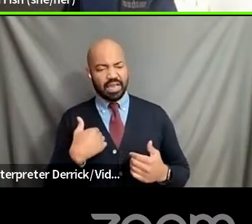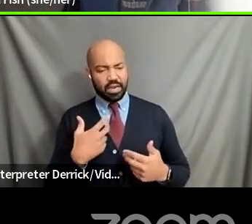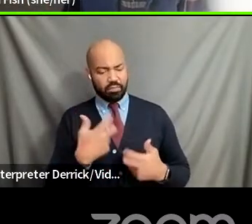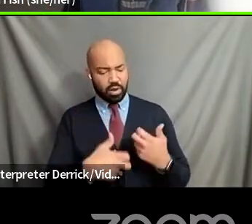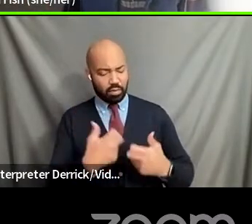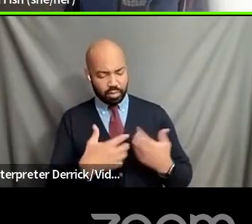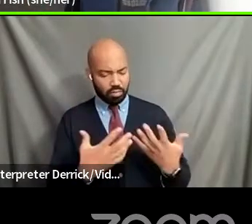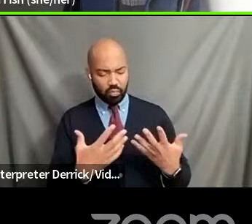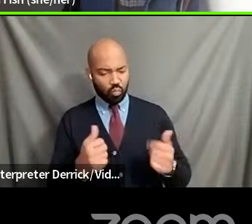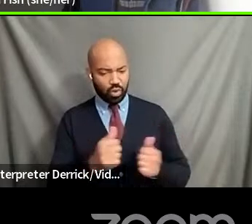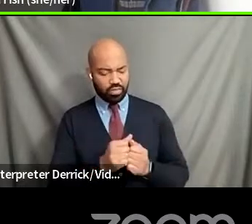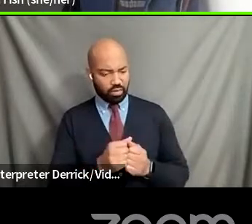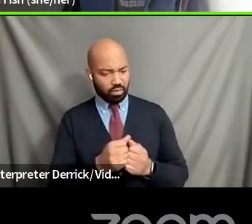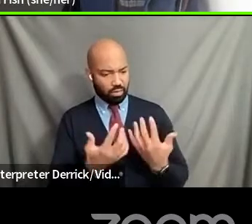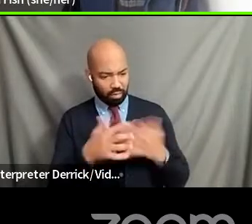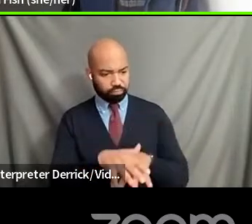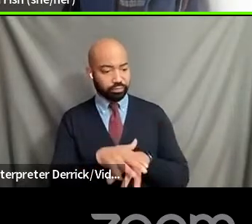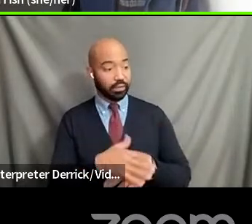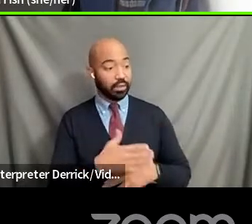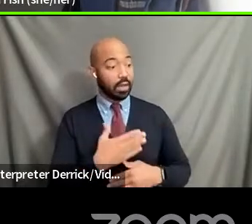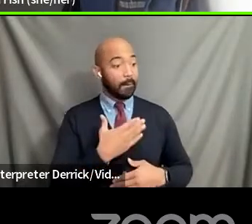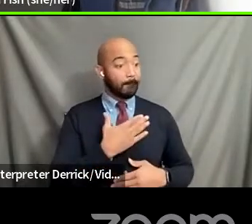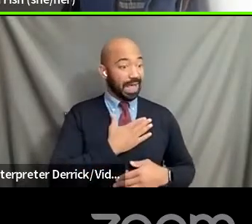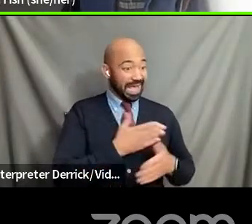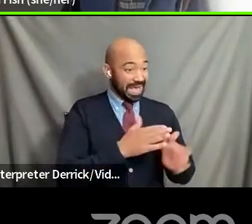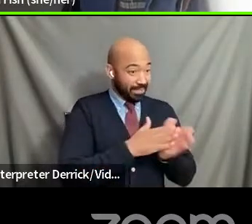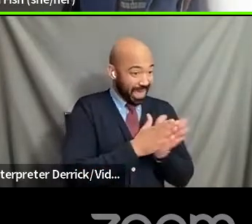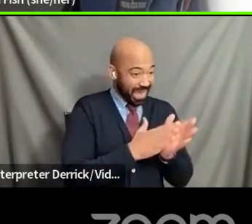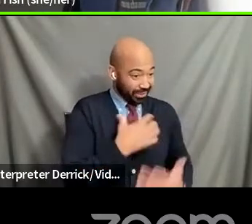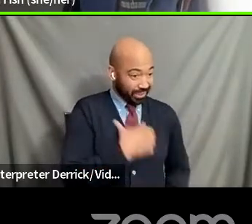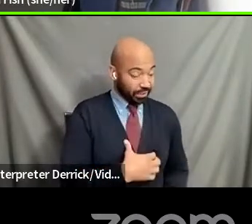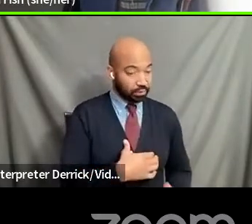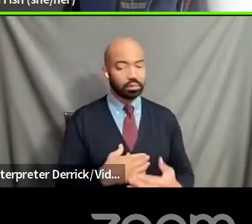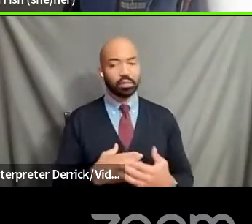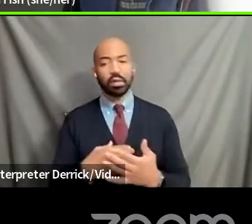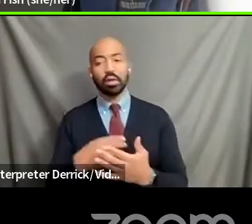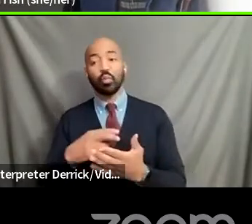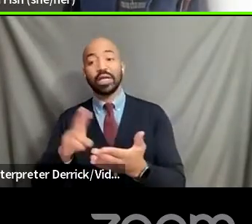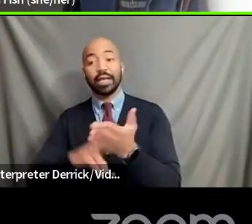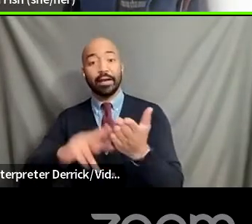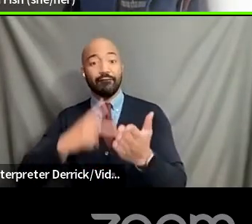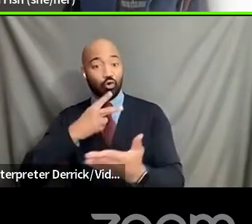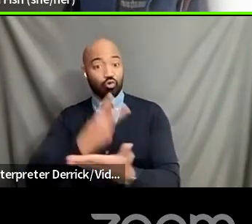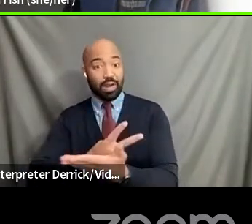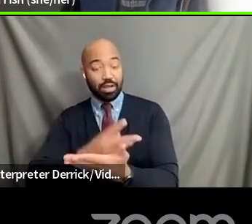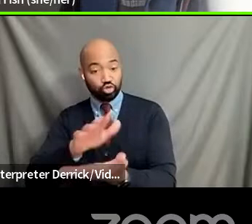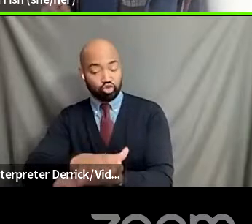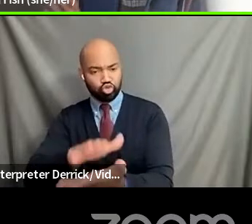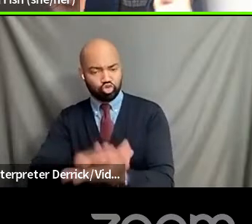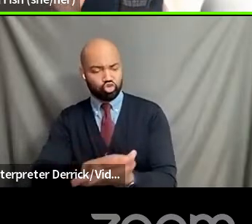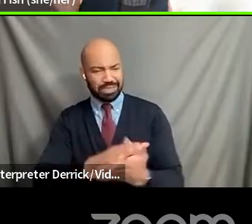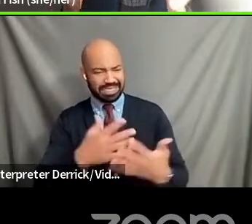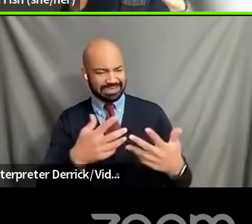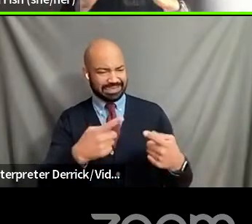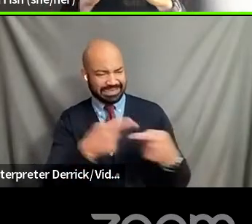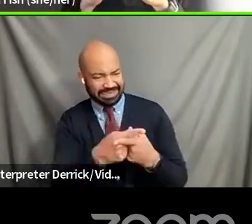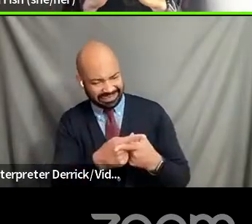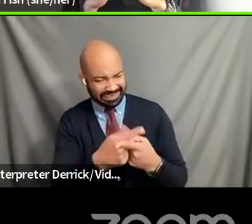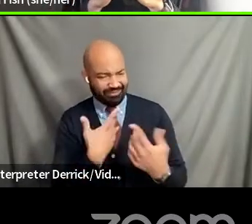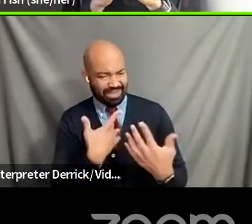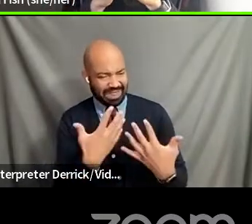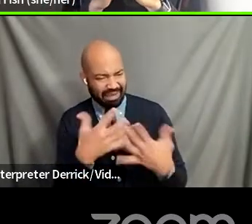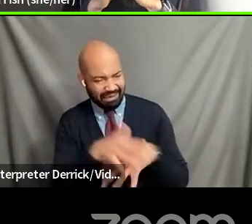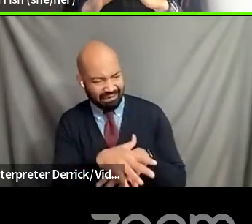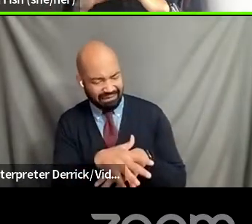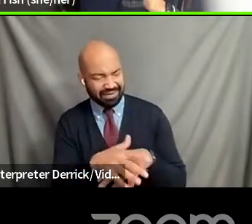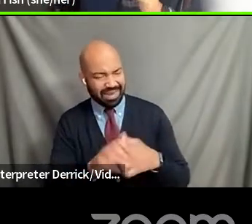do in grad school. And it wasn't until I think my second year that I actually identified the way I would be able to